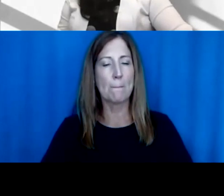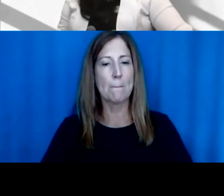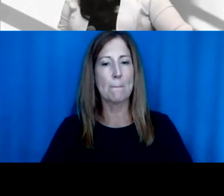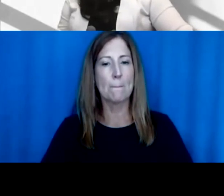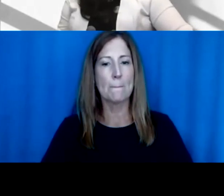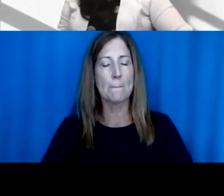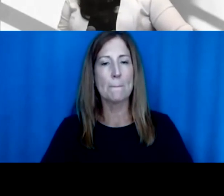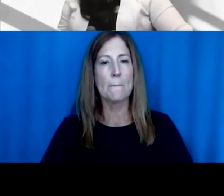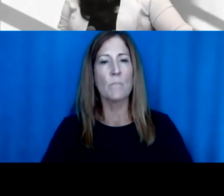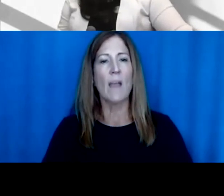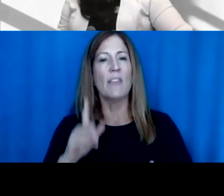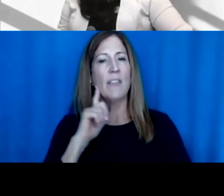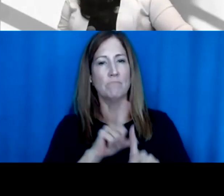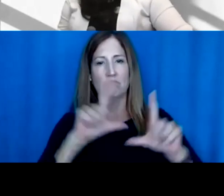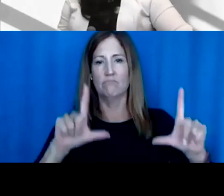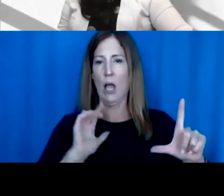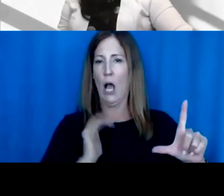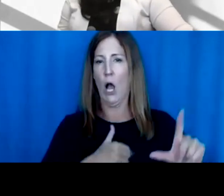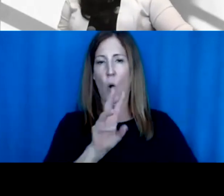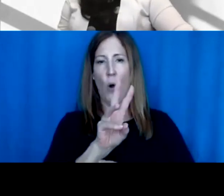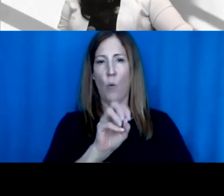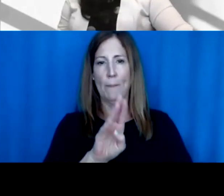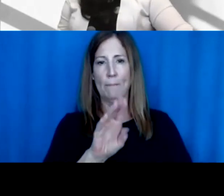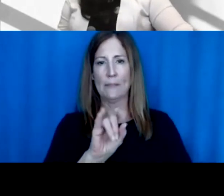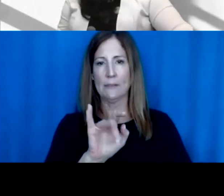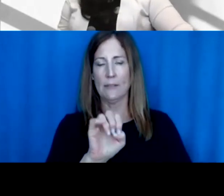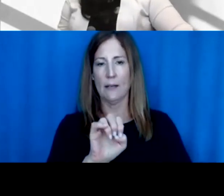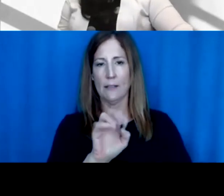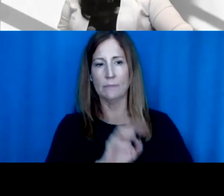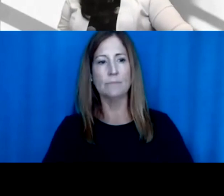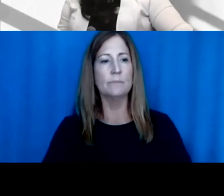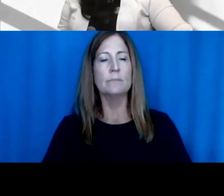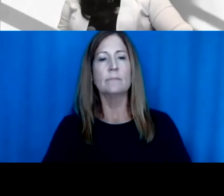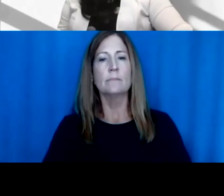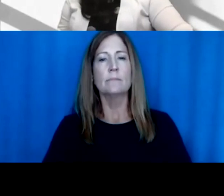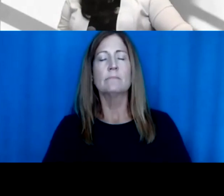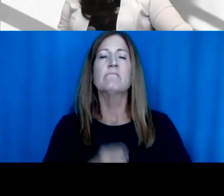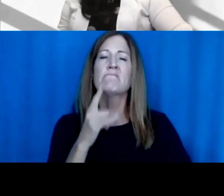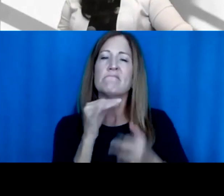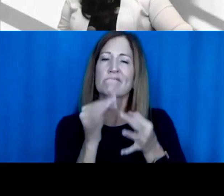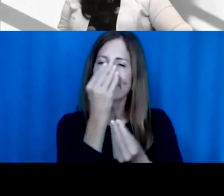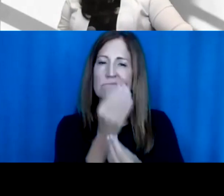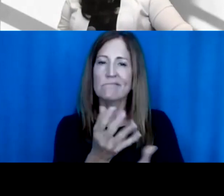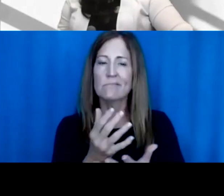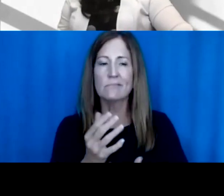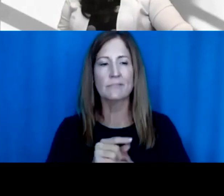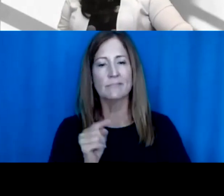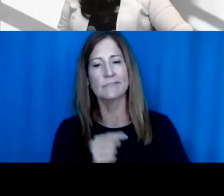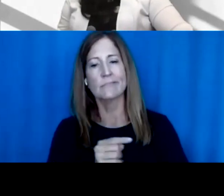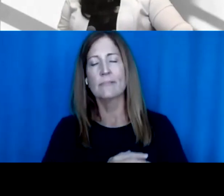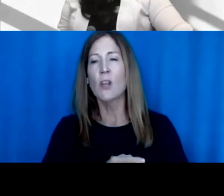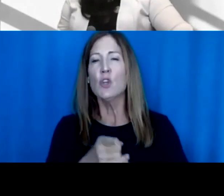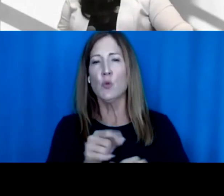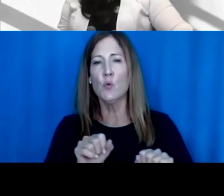that's just a screenshot of our website. And one of the things I wanted to mention to you about is that you can